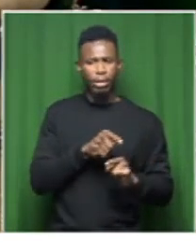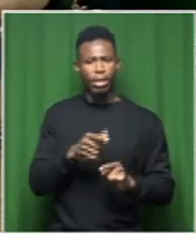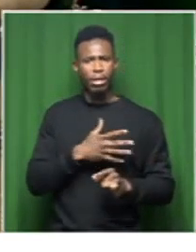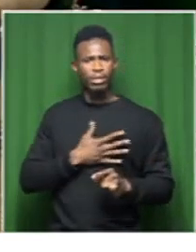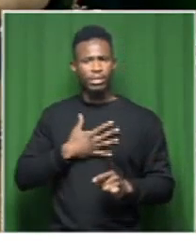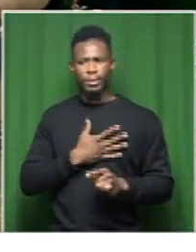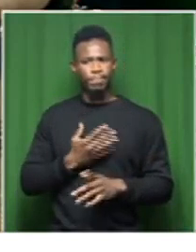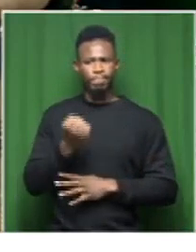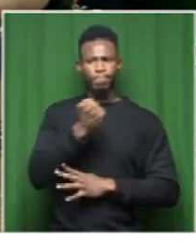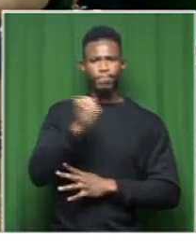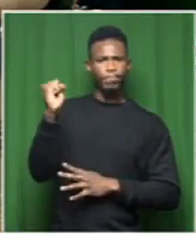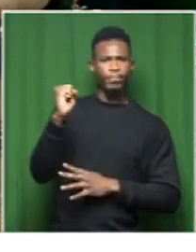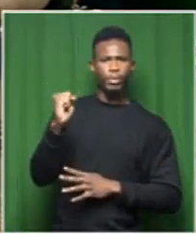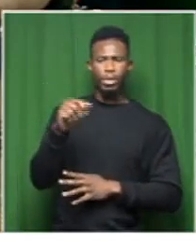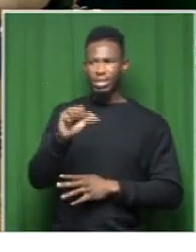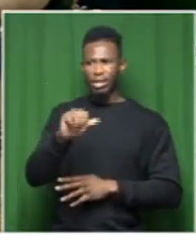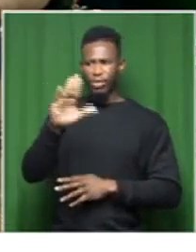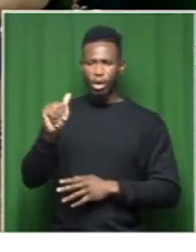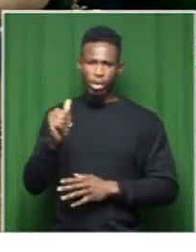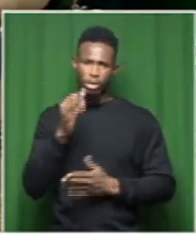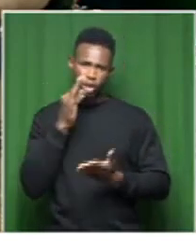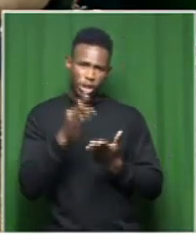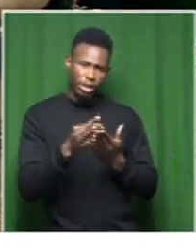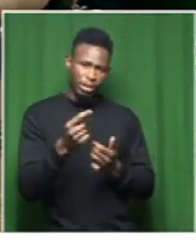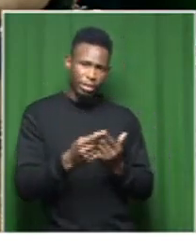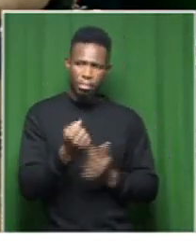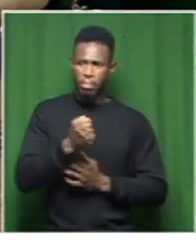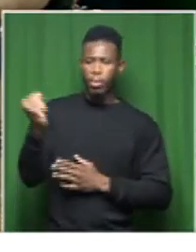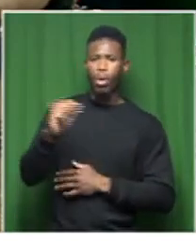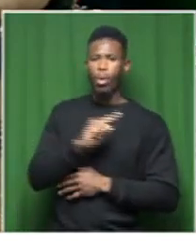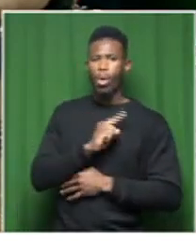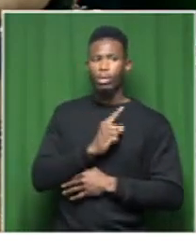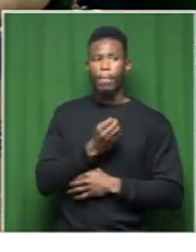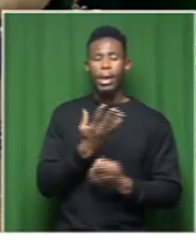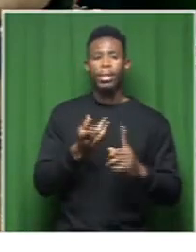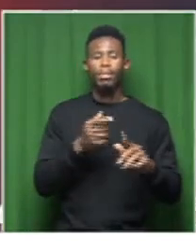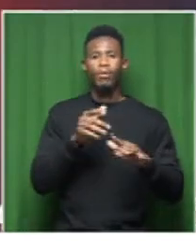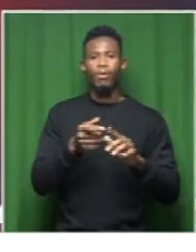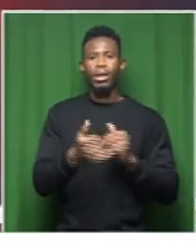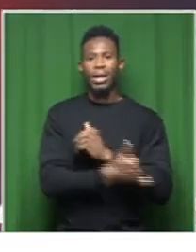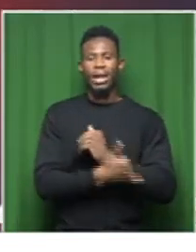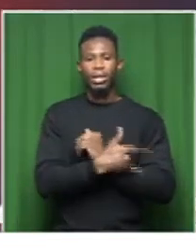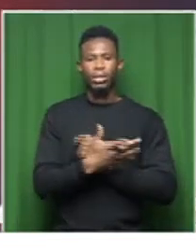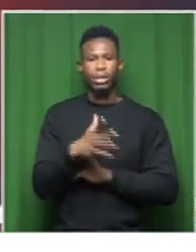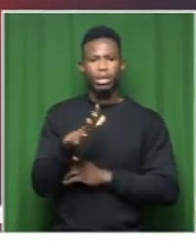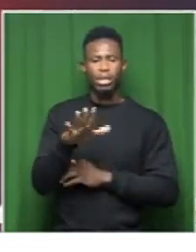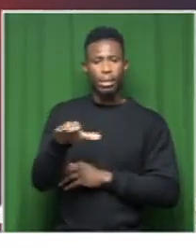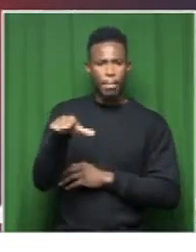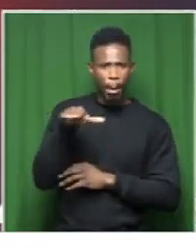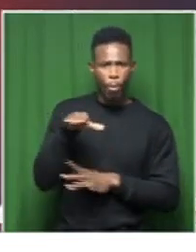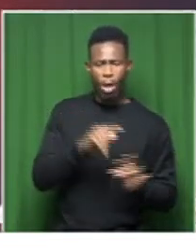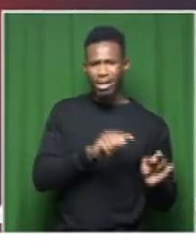some of the immigration policies that South Africa is proposing. When you look at the high influx of Zimbabweans into the country, the high influx of